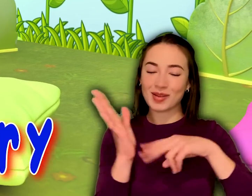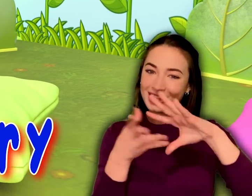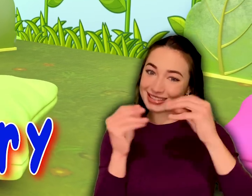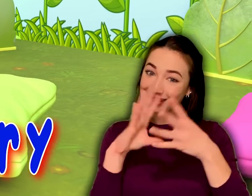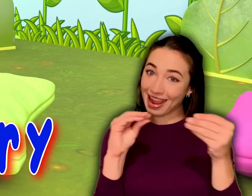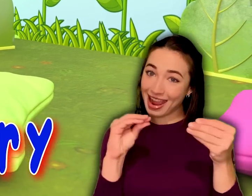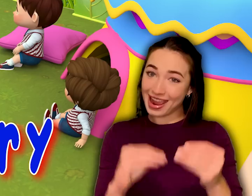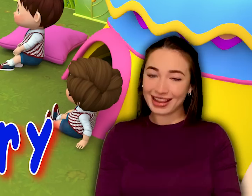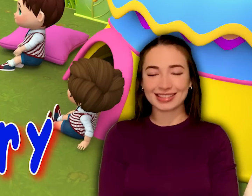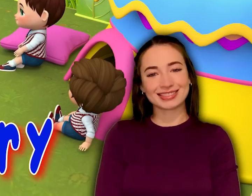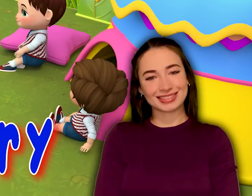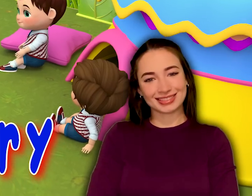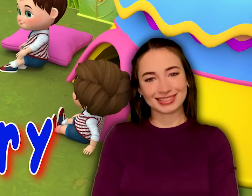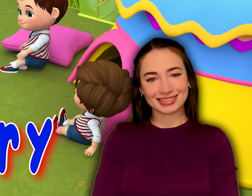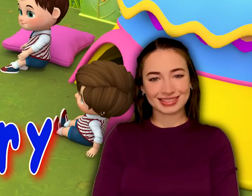reading a